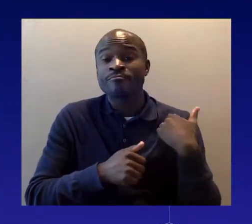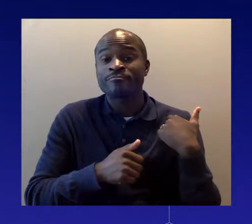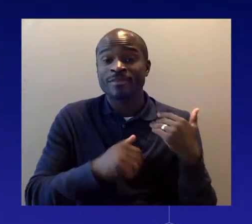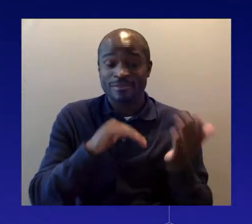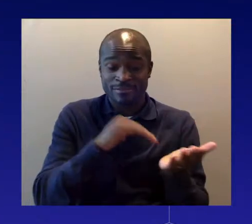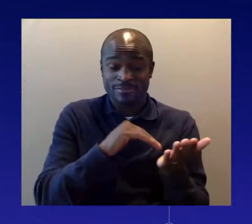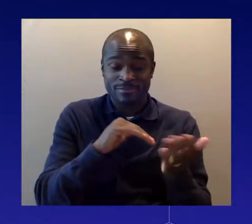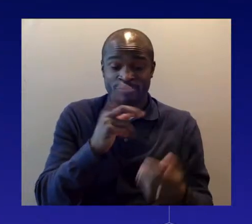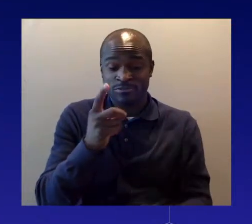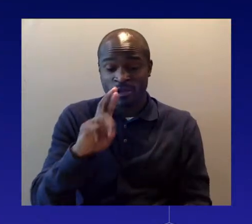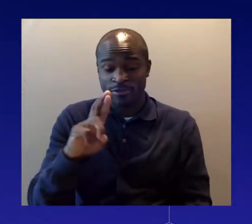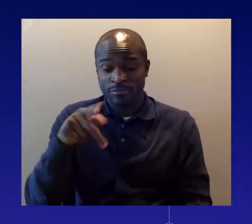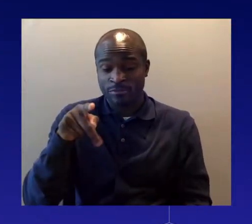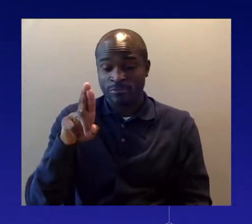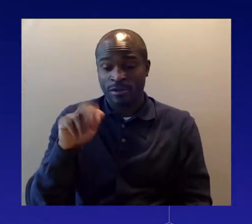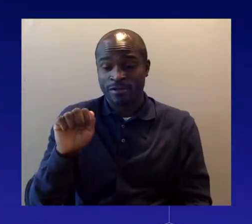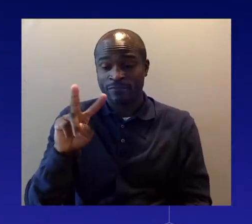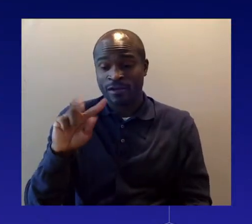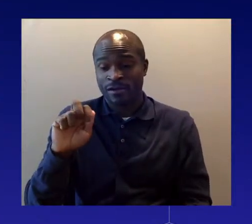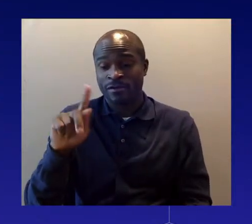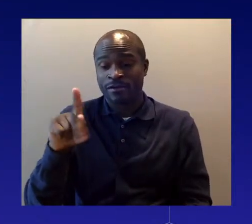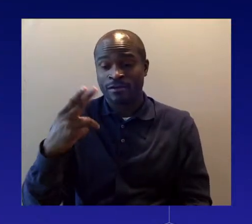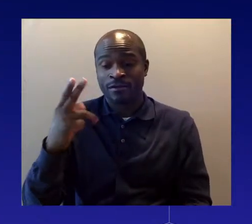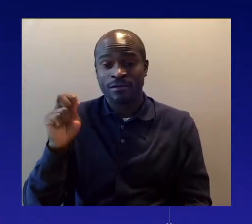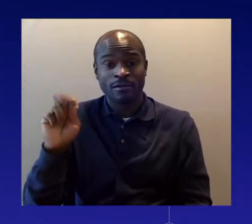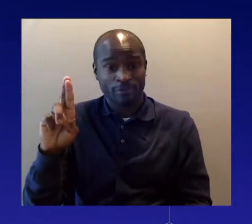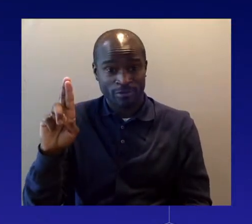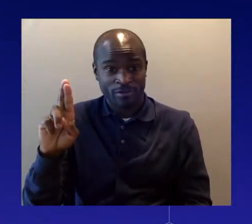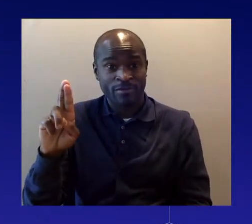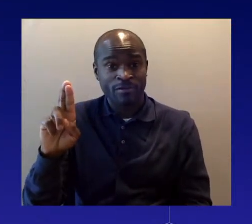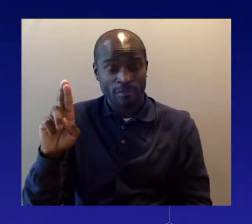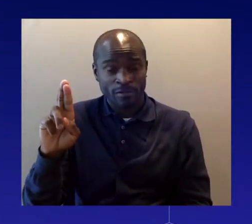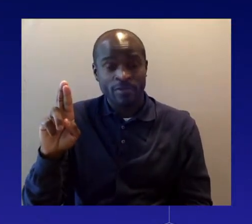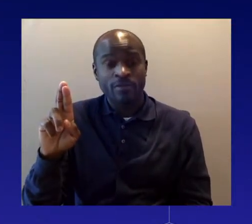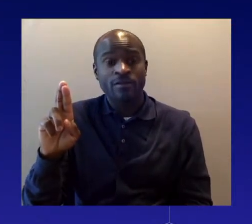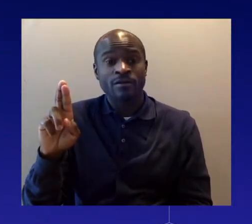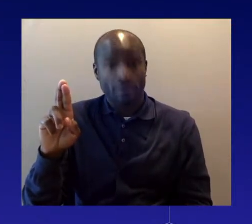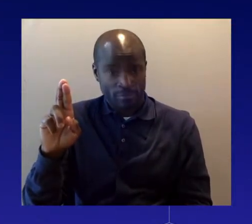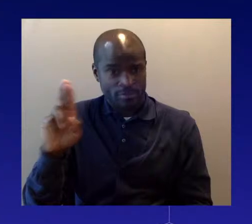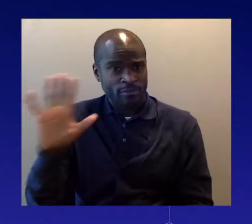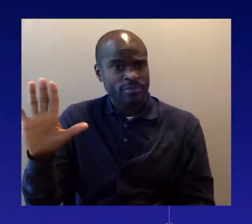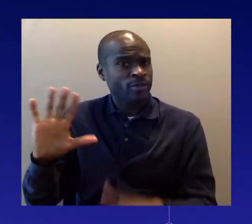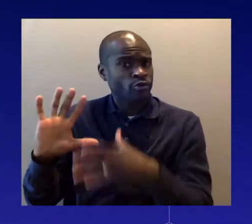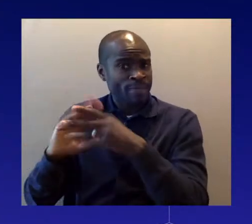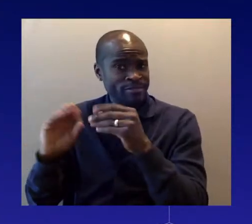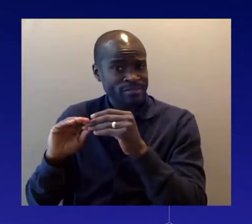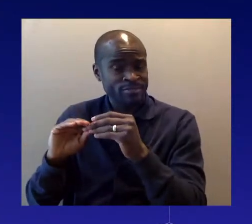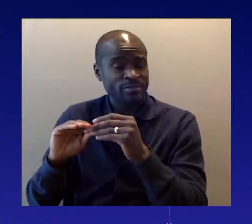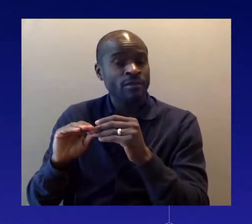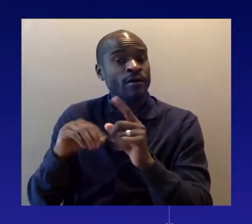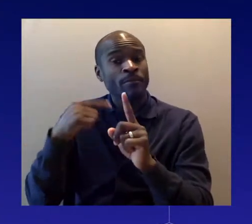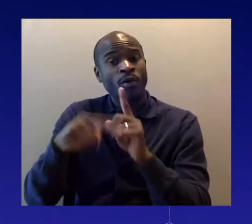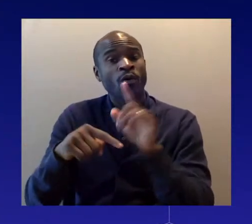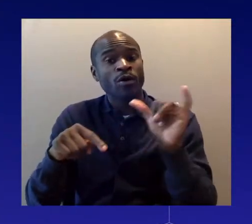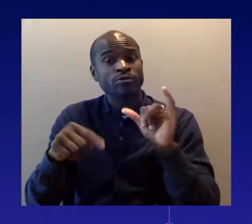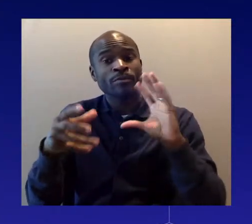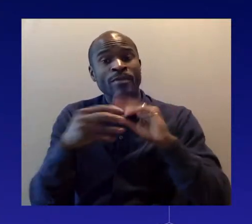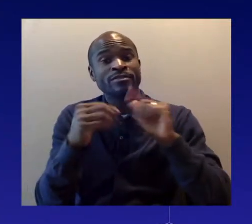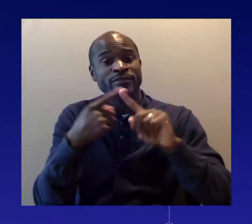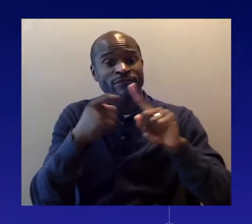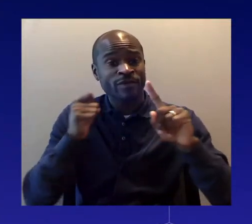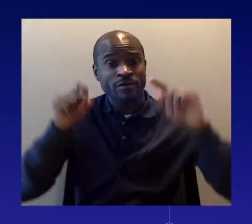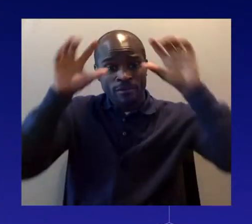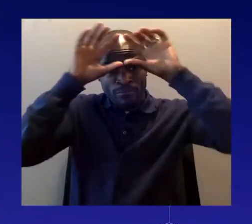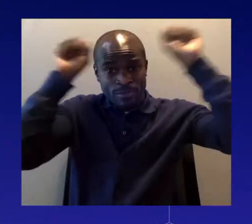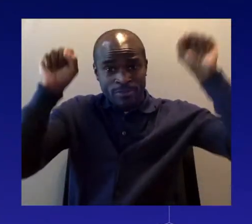President of the United States and the Vice President of the United States is, this is your place. You need to come visit us as